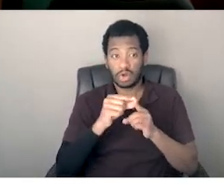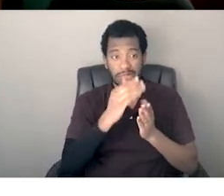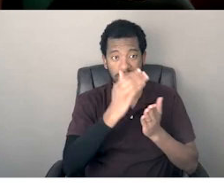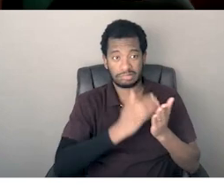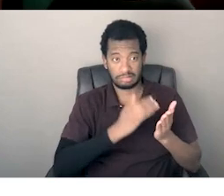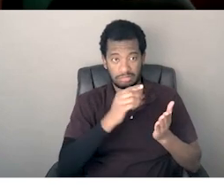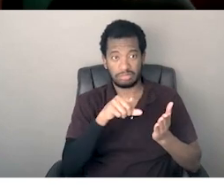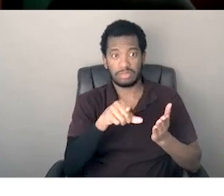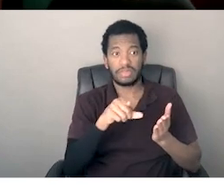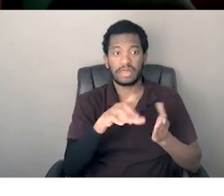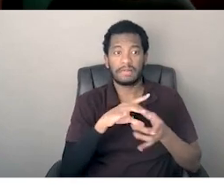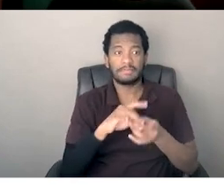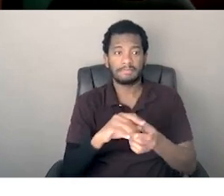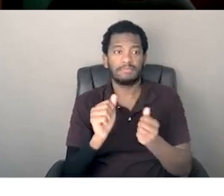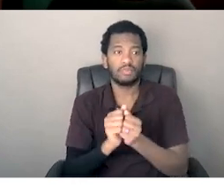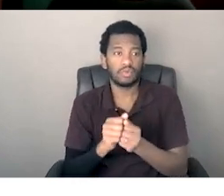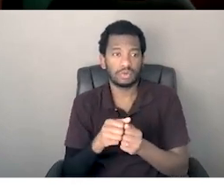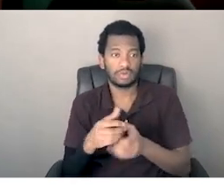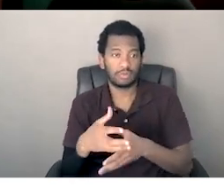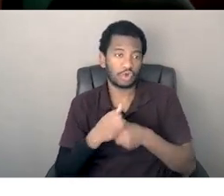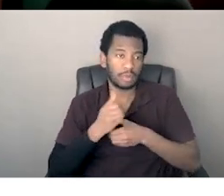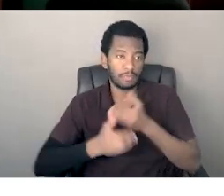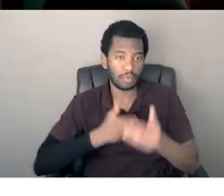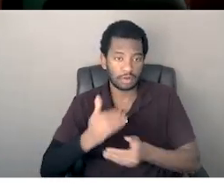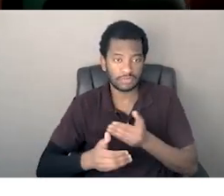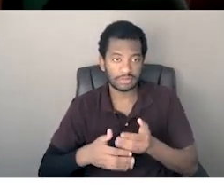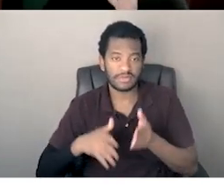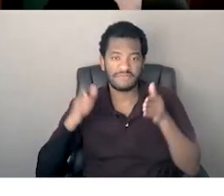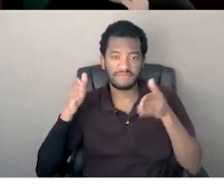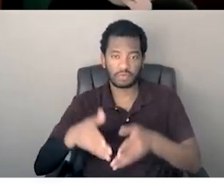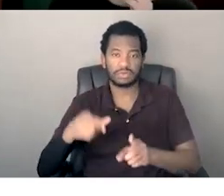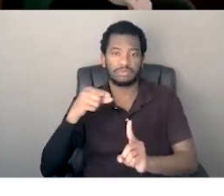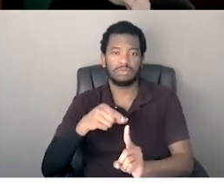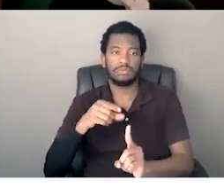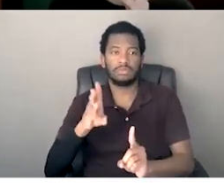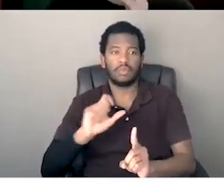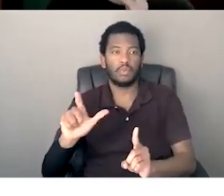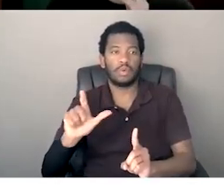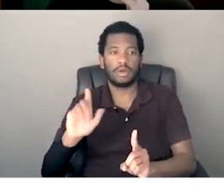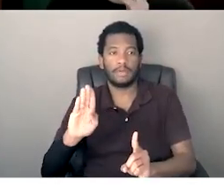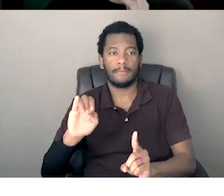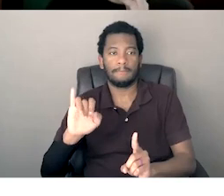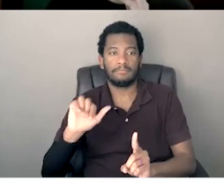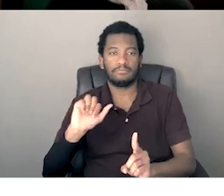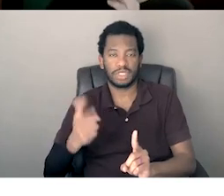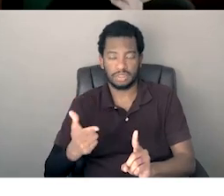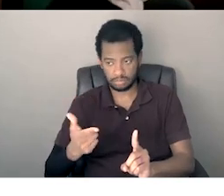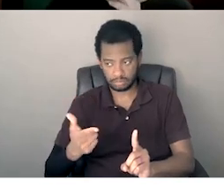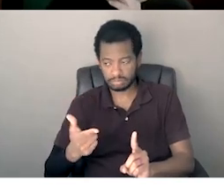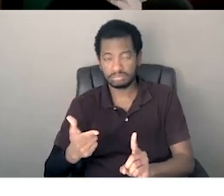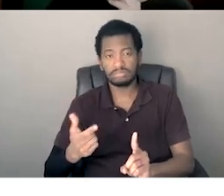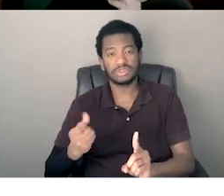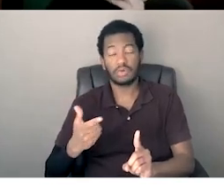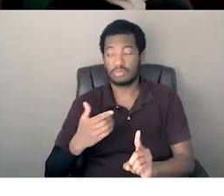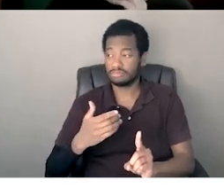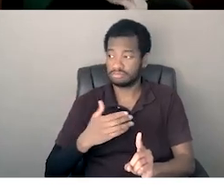well-being. And I had asked a few colleagues about what are some words and that